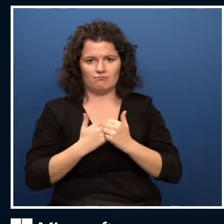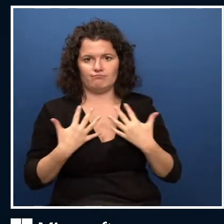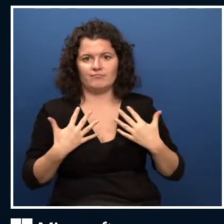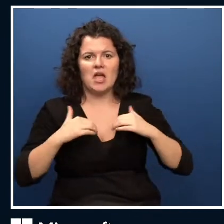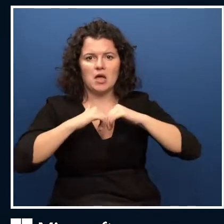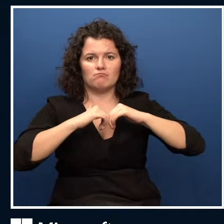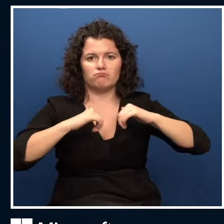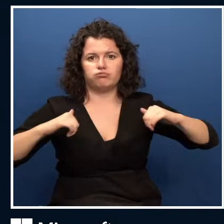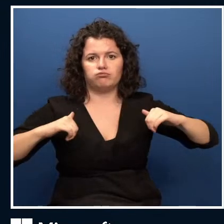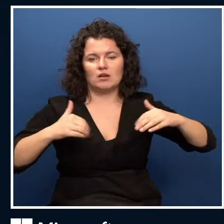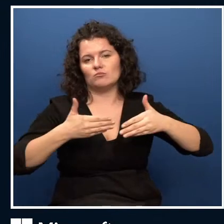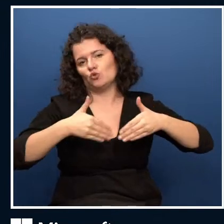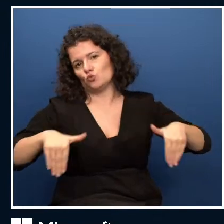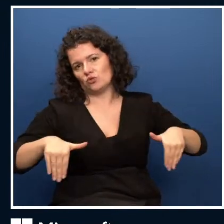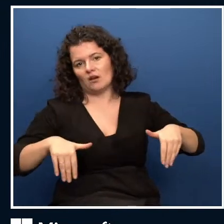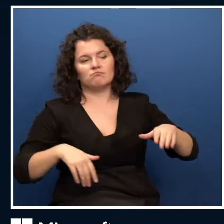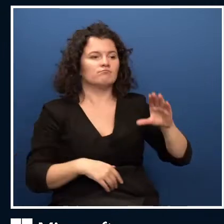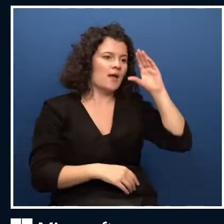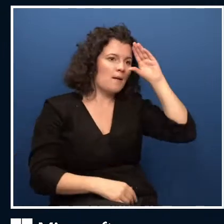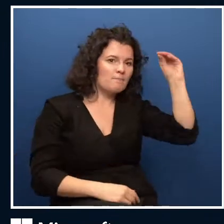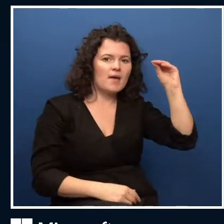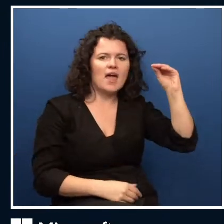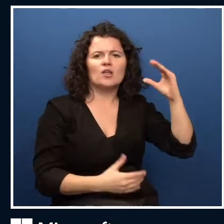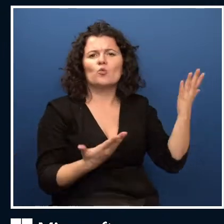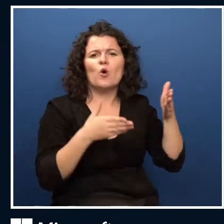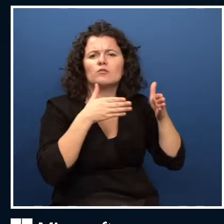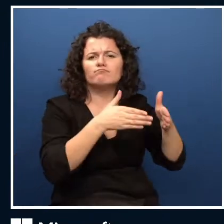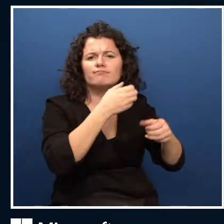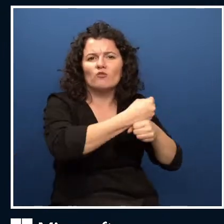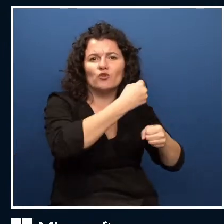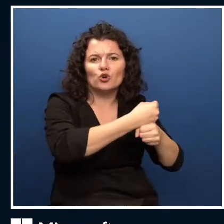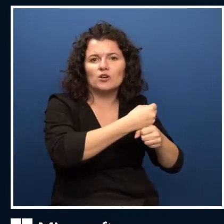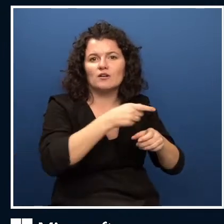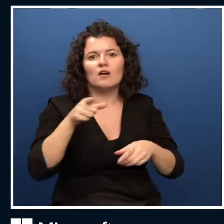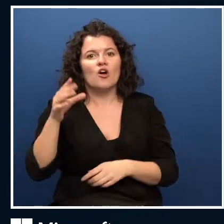the original sentences were indeed gender neutral.